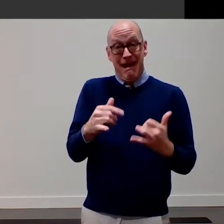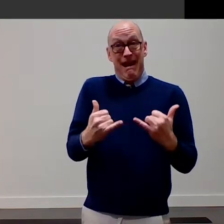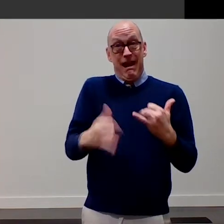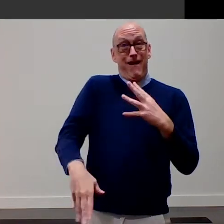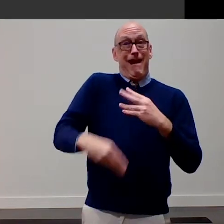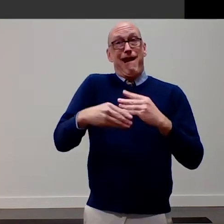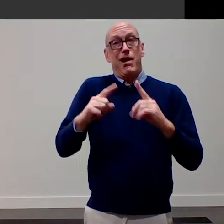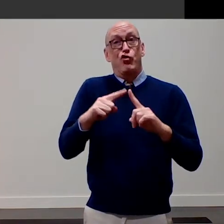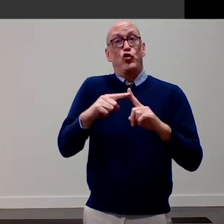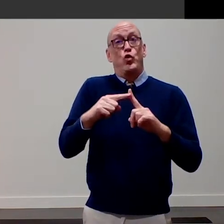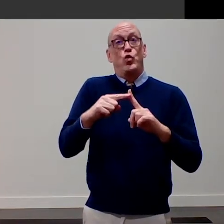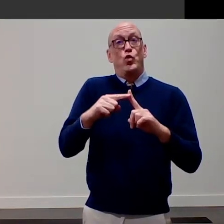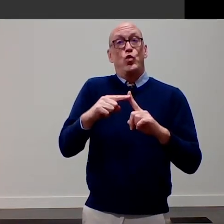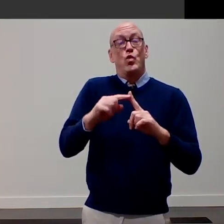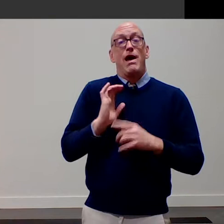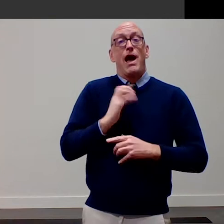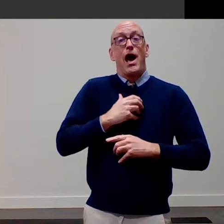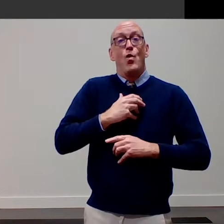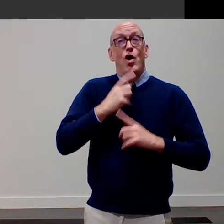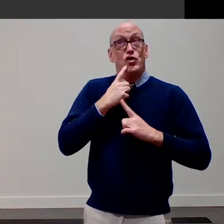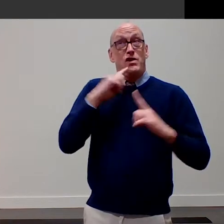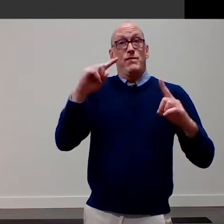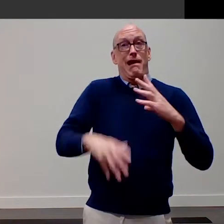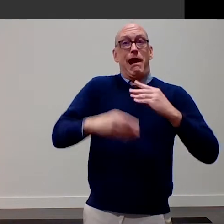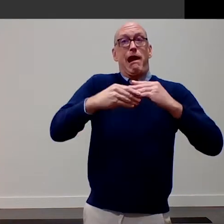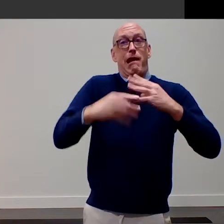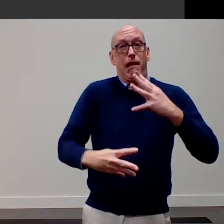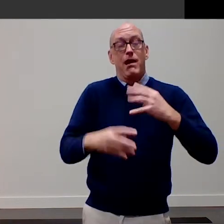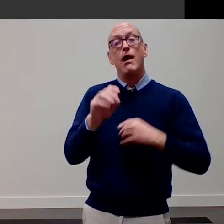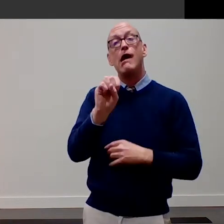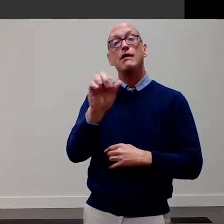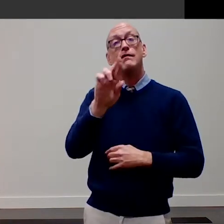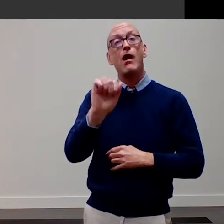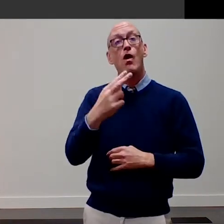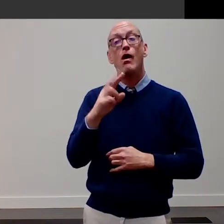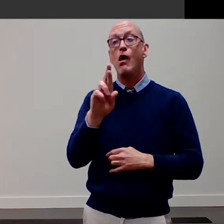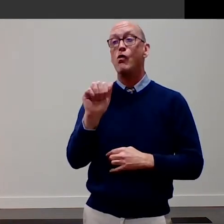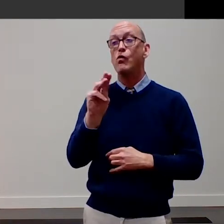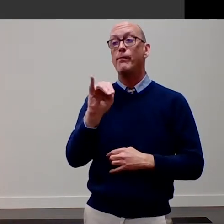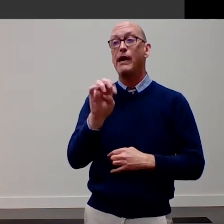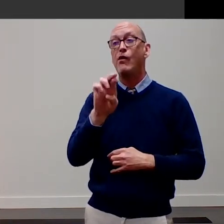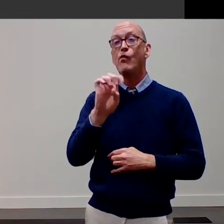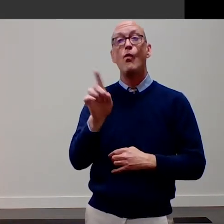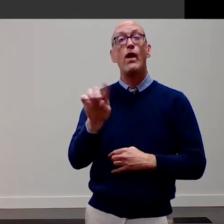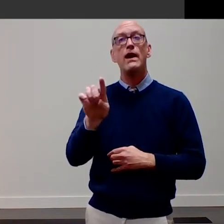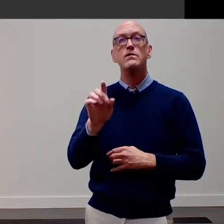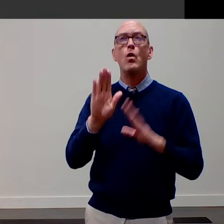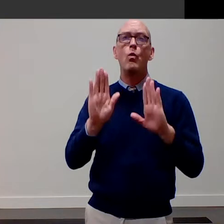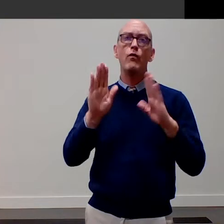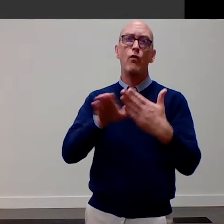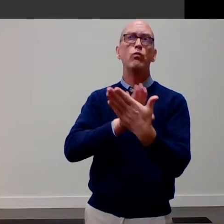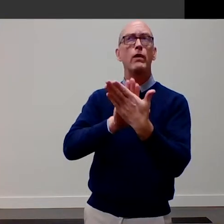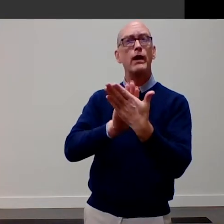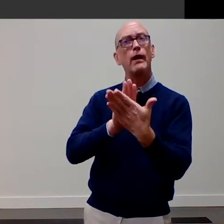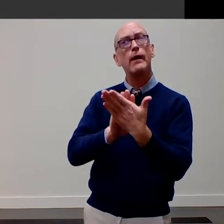add to the feather to the cap, which is this Sarah Ramirez. So Great recognition and honor, but again,